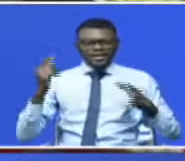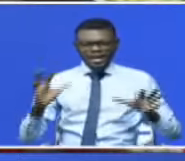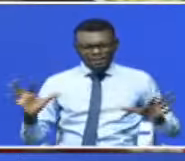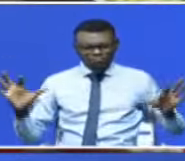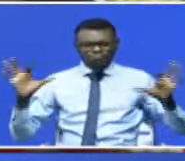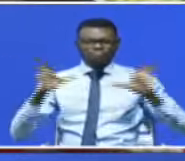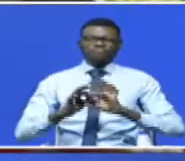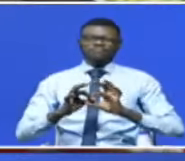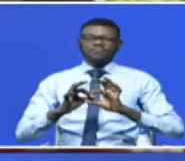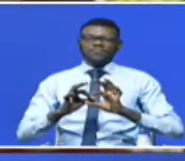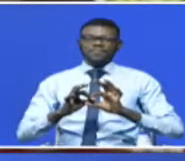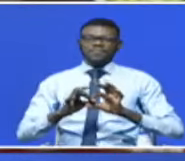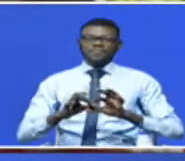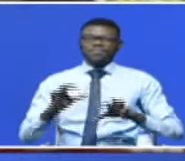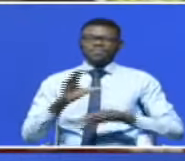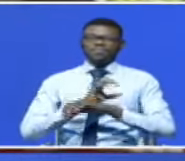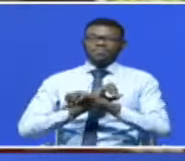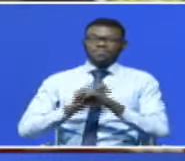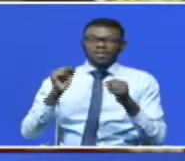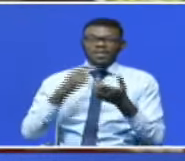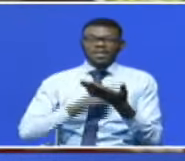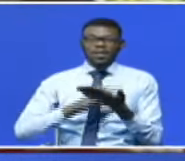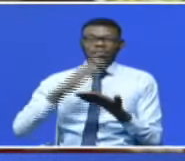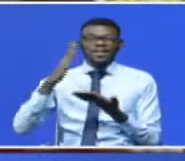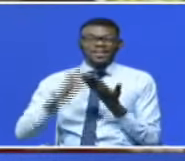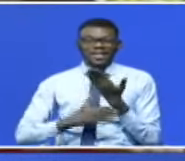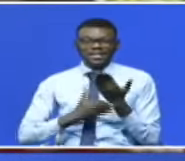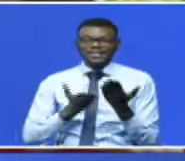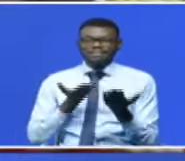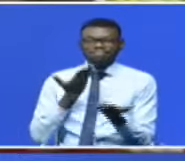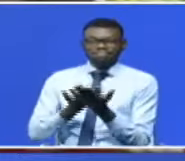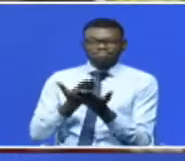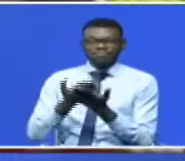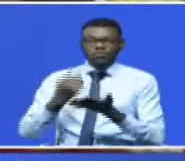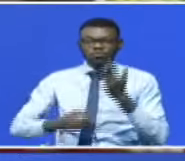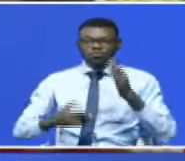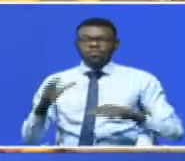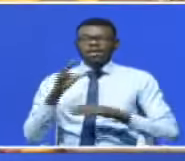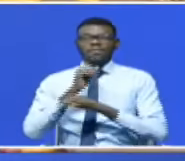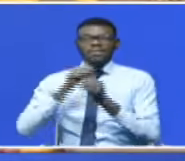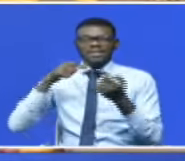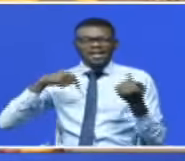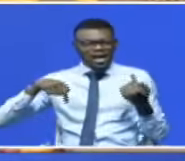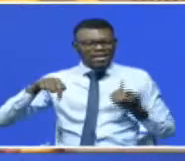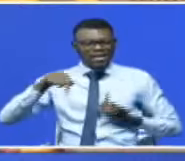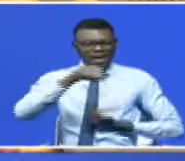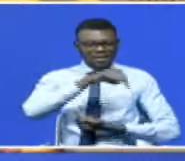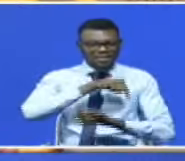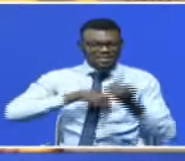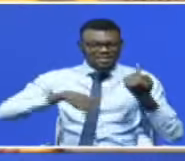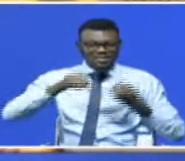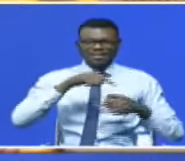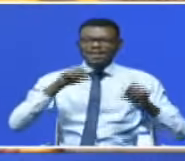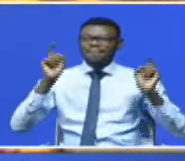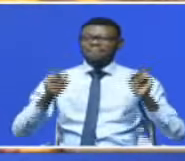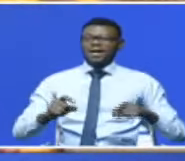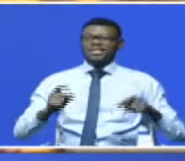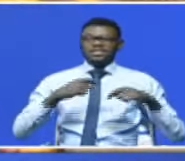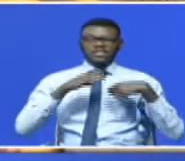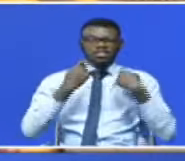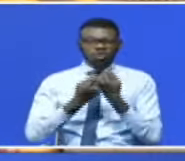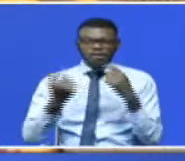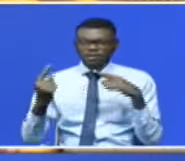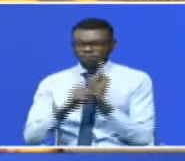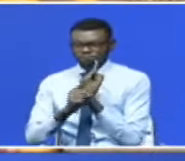The president over the weekend suggested that a rotational presidency based on different ethnic communities